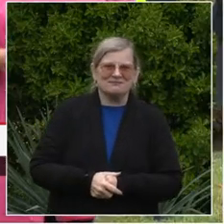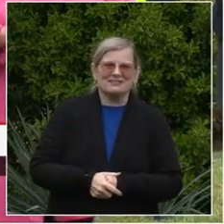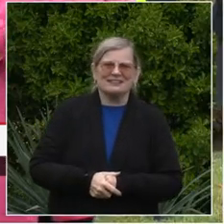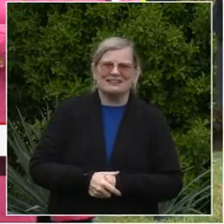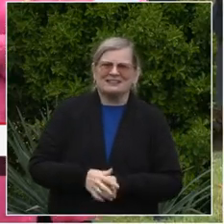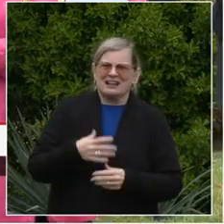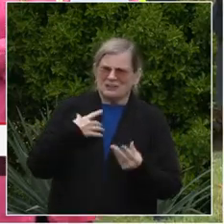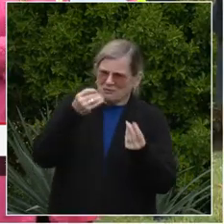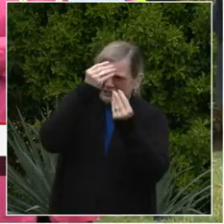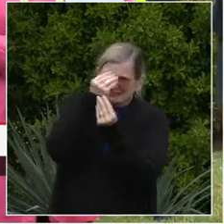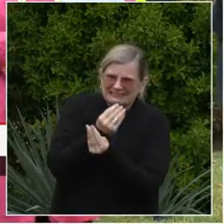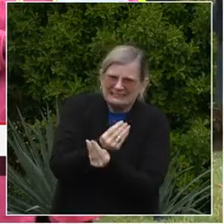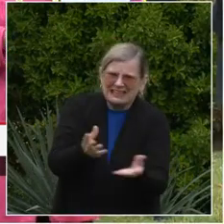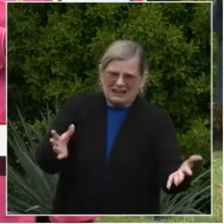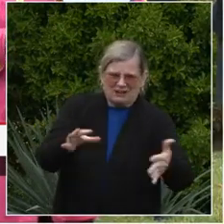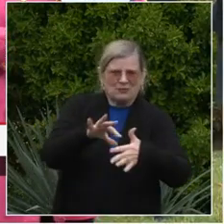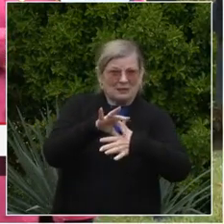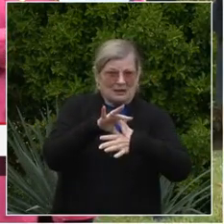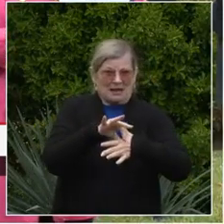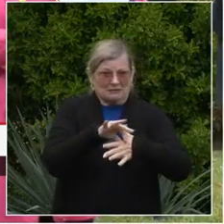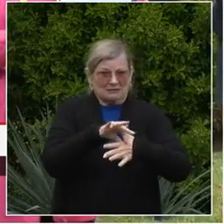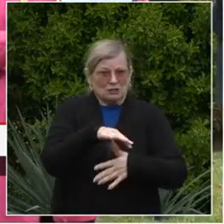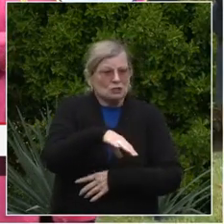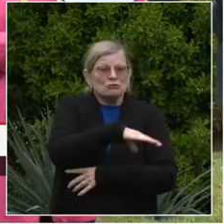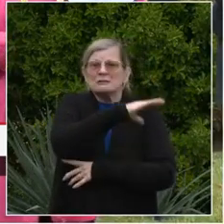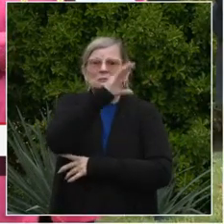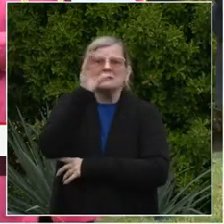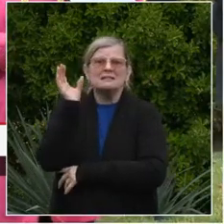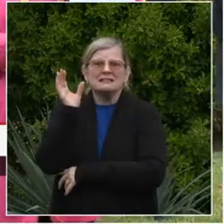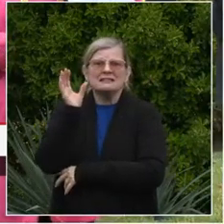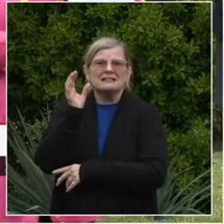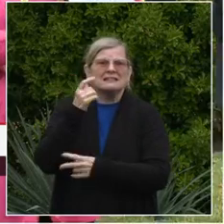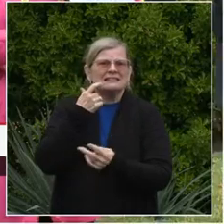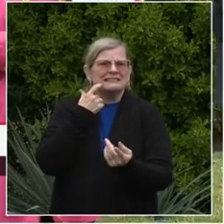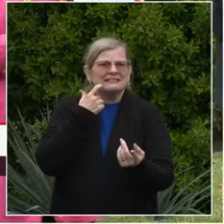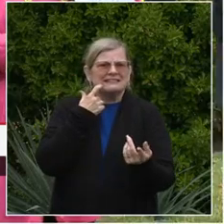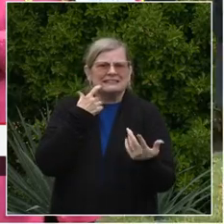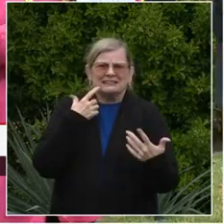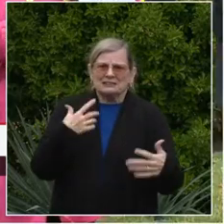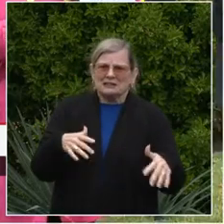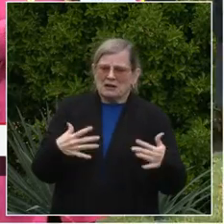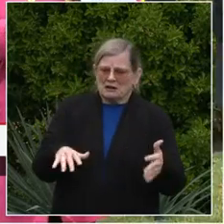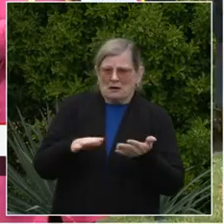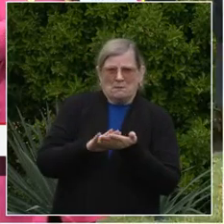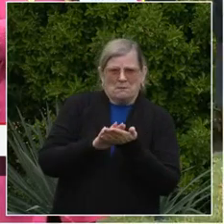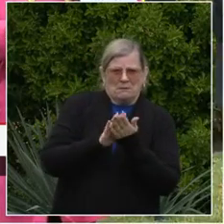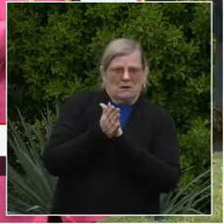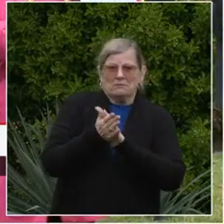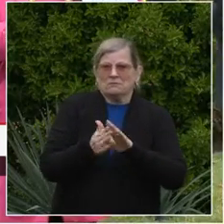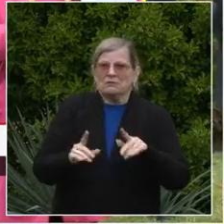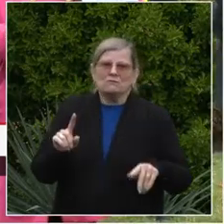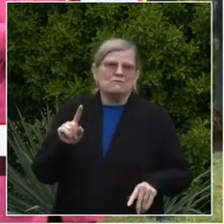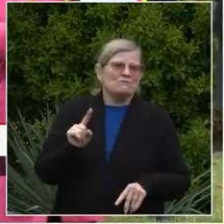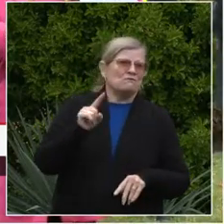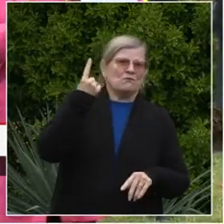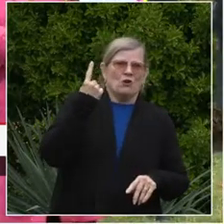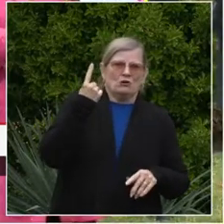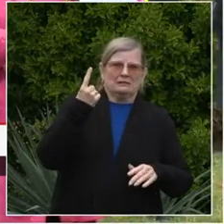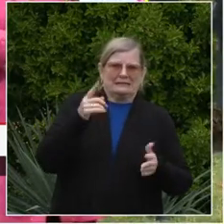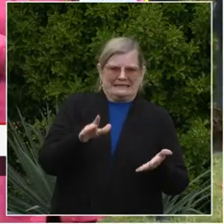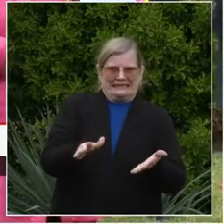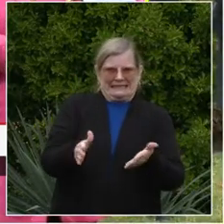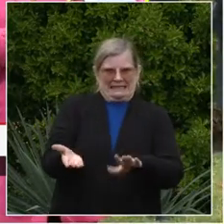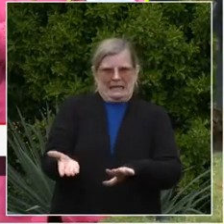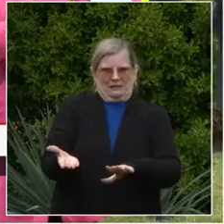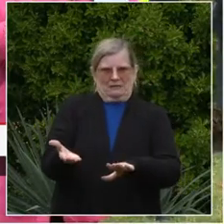context, Crispus Attucks, a black man, became the first casualty of the American Revolution when he was shot and